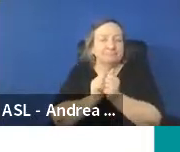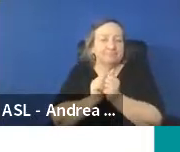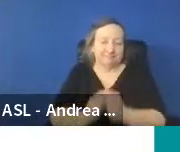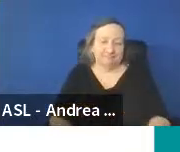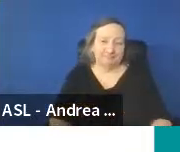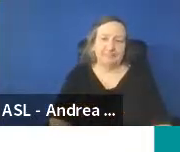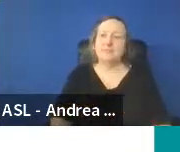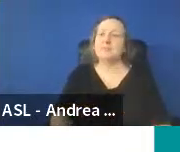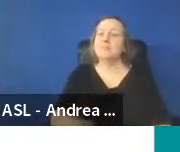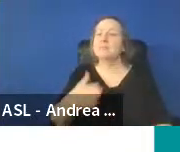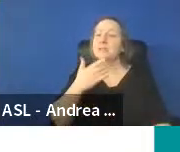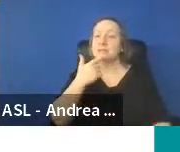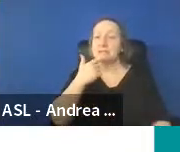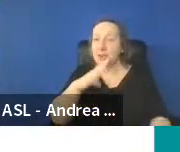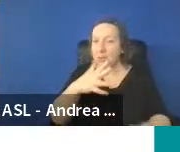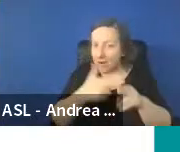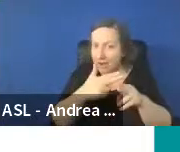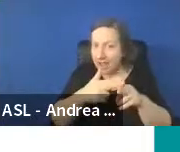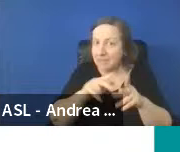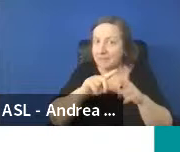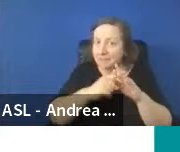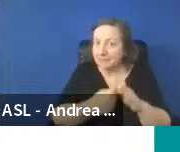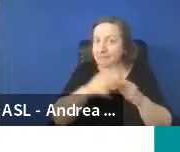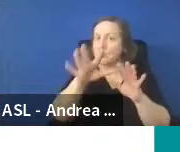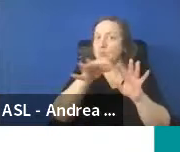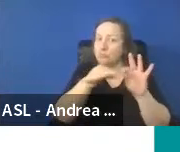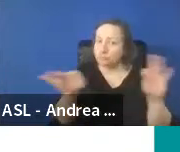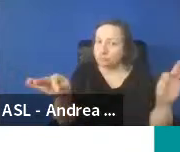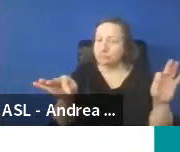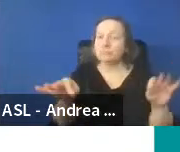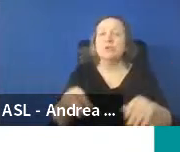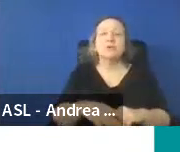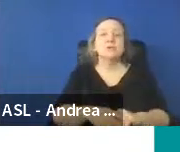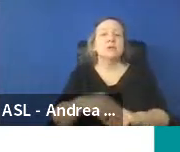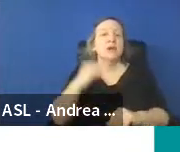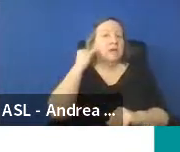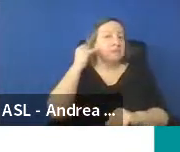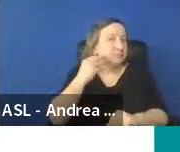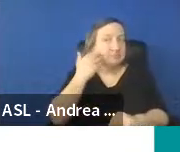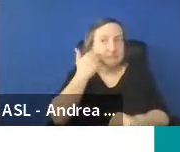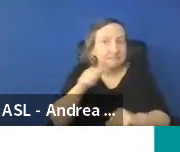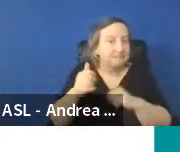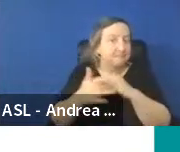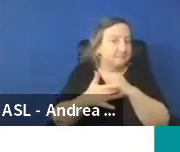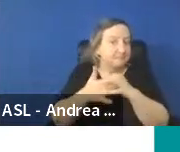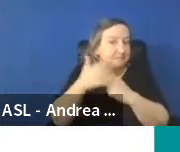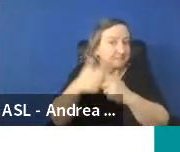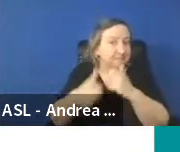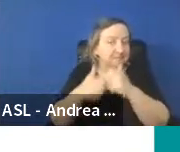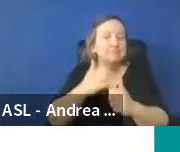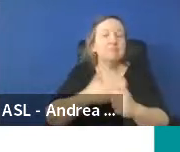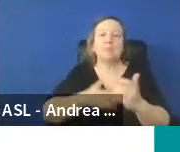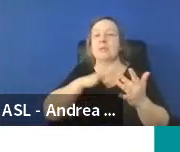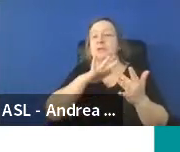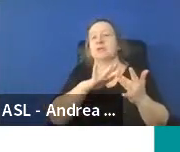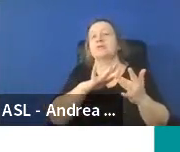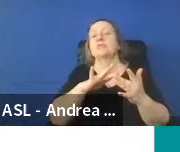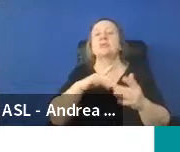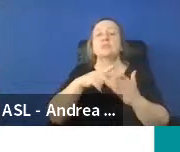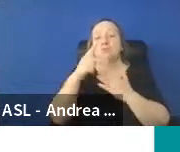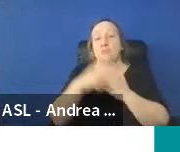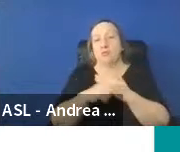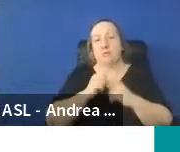Please say your name when you begin to speak. And if you experience technical difficulties, please contact program